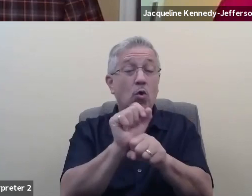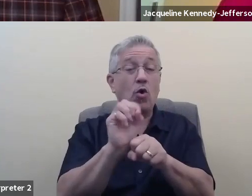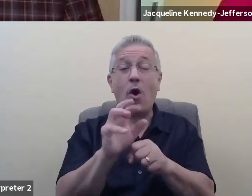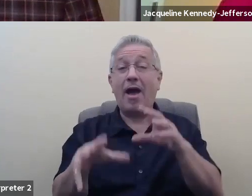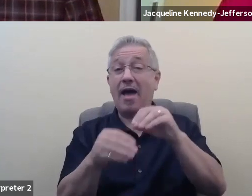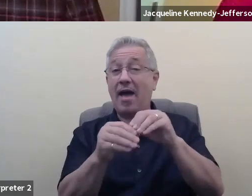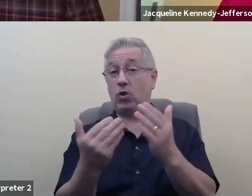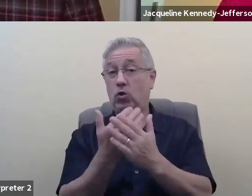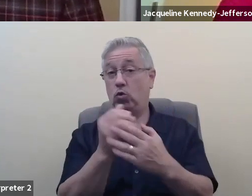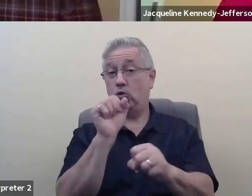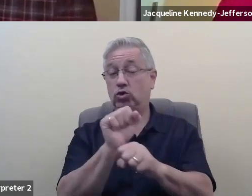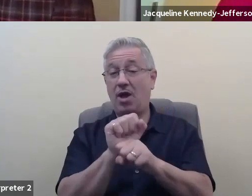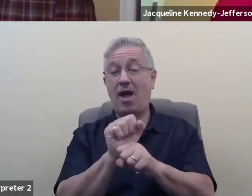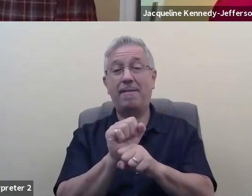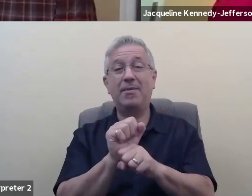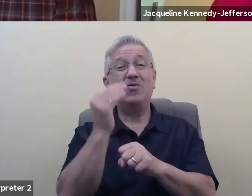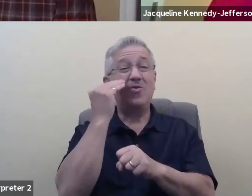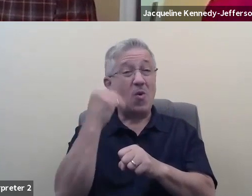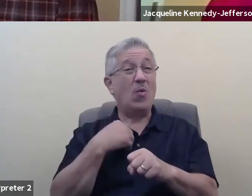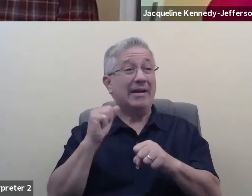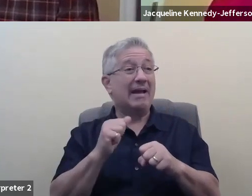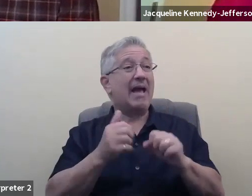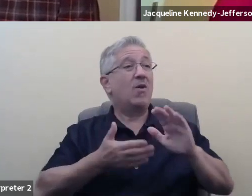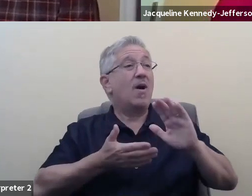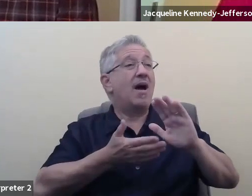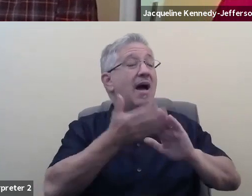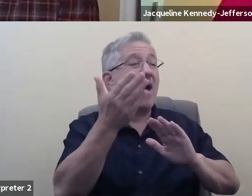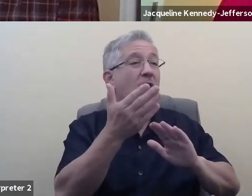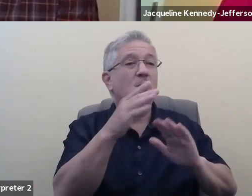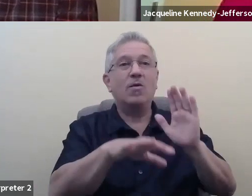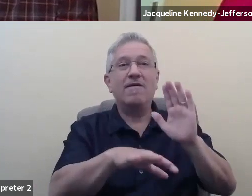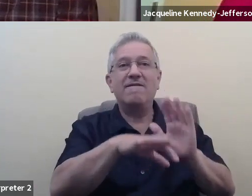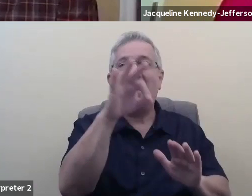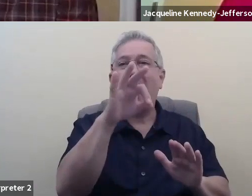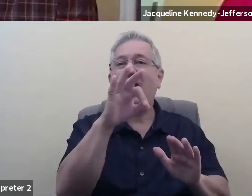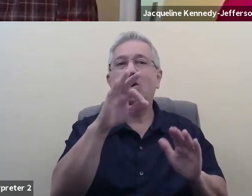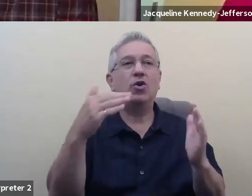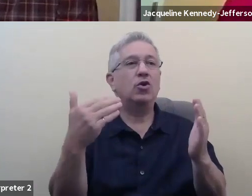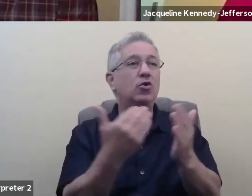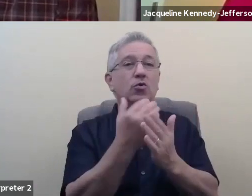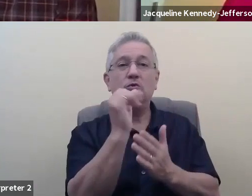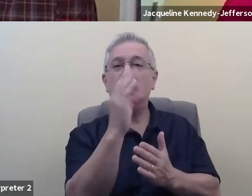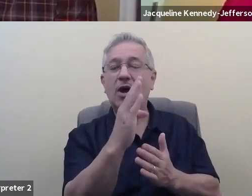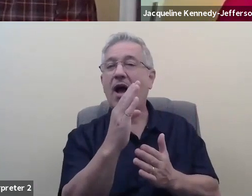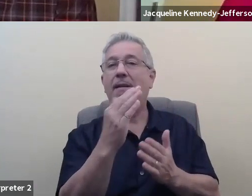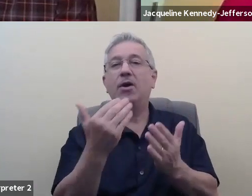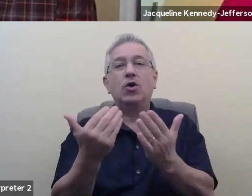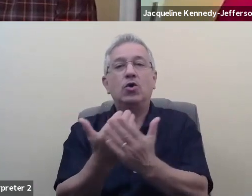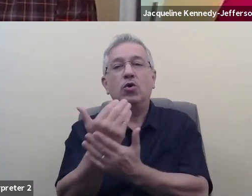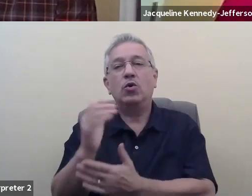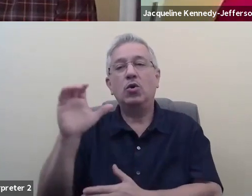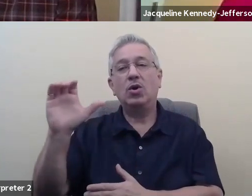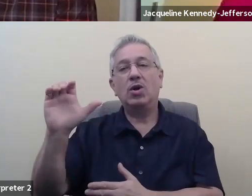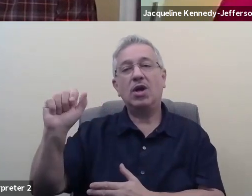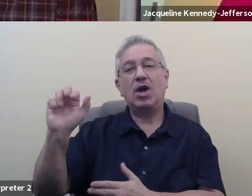out and discover, explore possible career opportunities with organizations. The